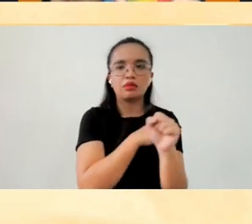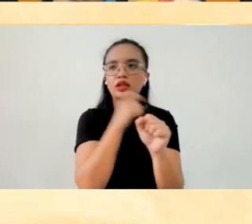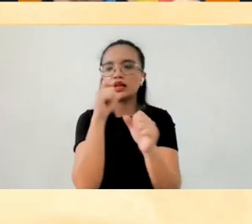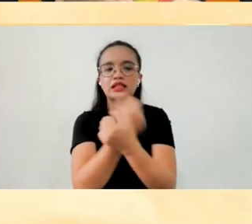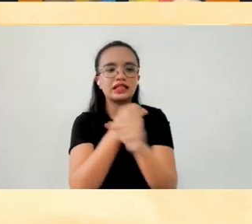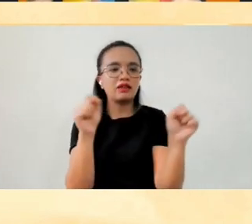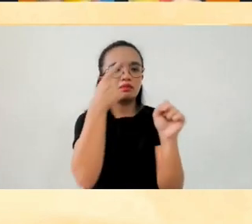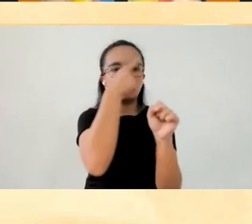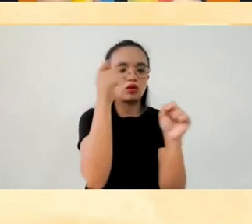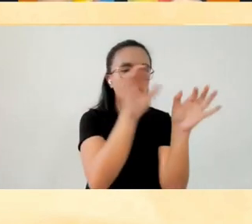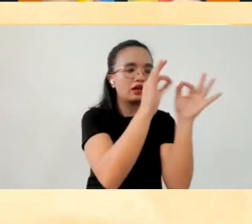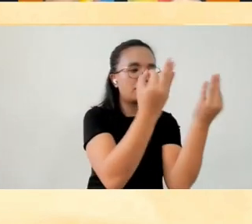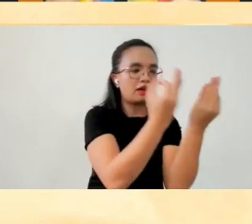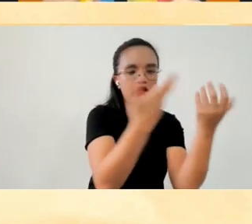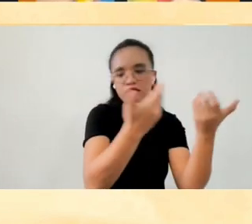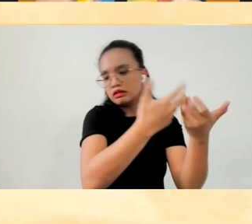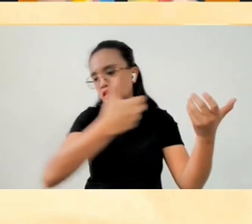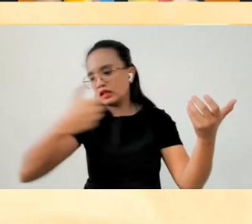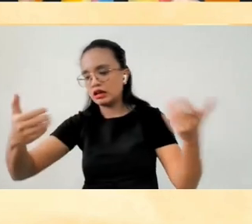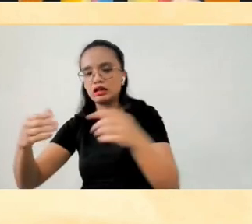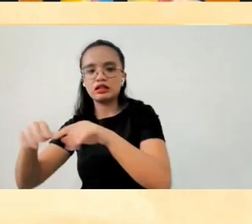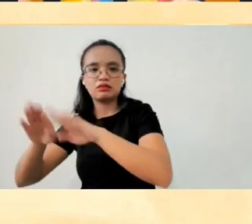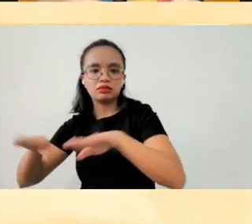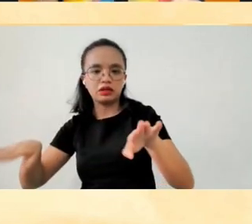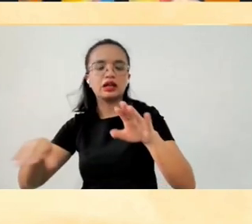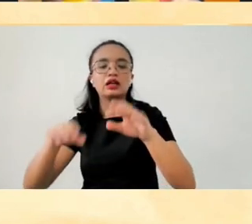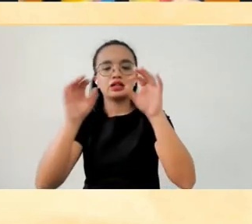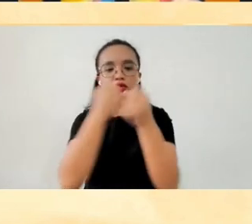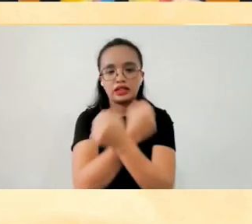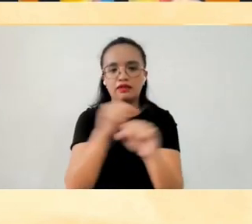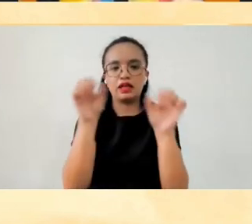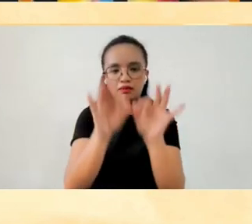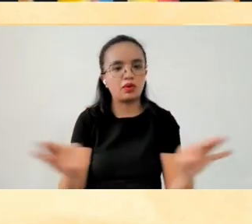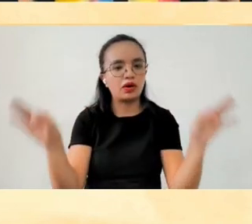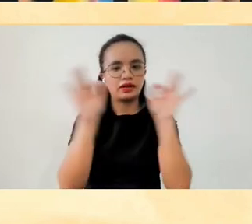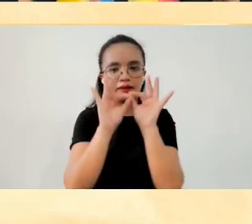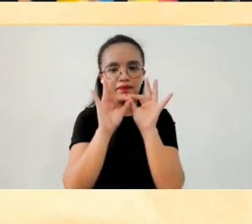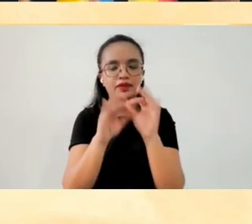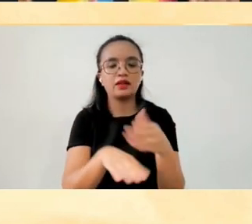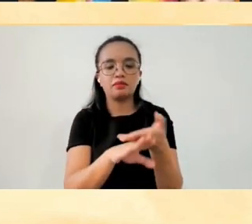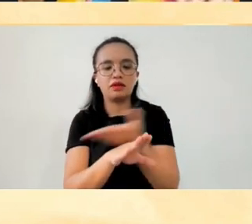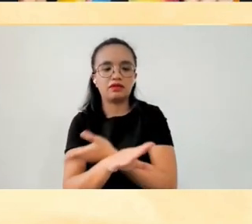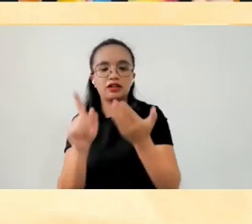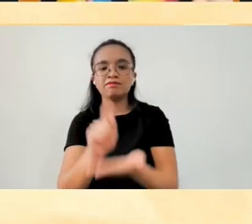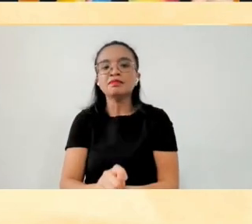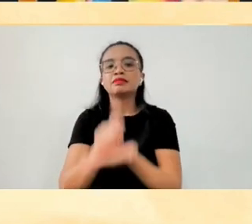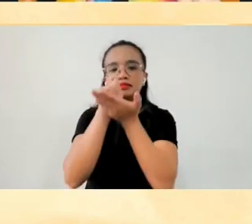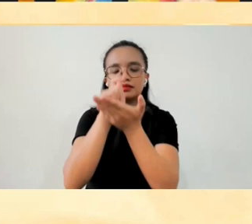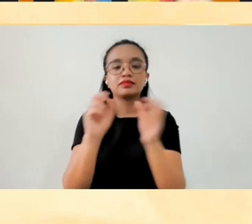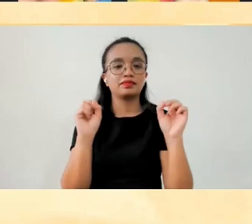from the parents. All these things. So safety is essential before you can even do your therapy.